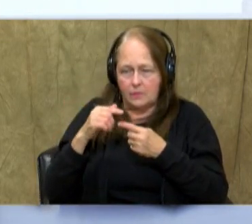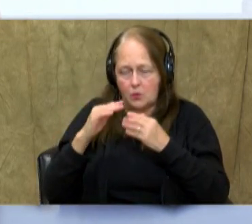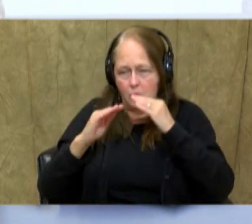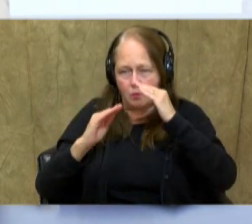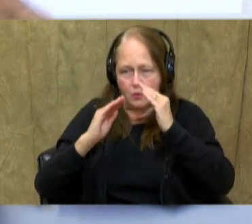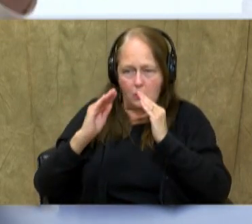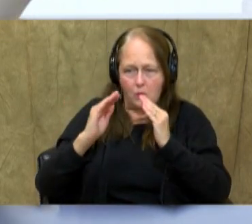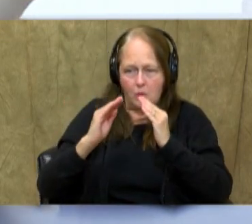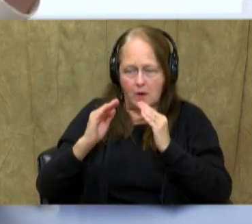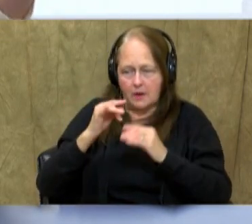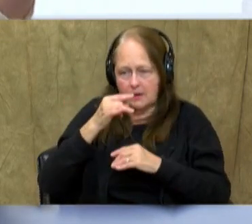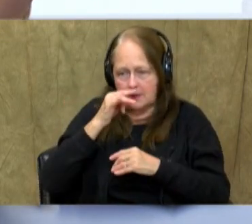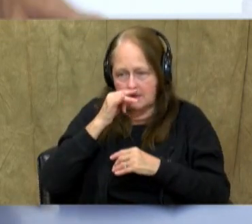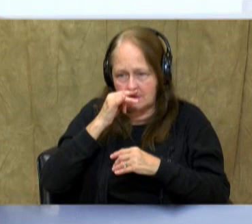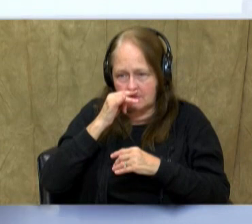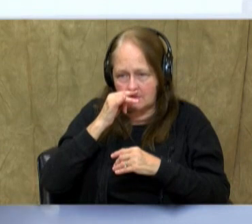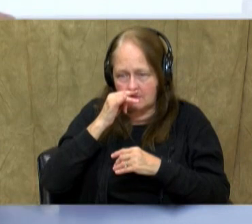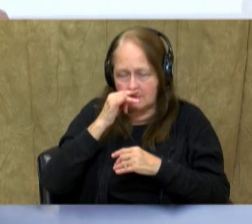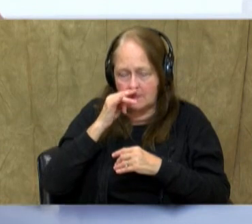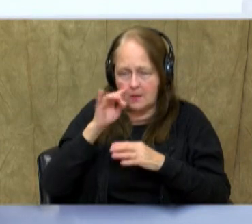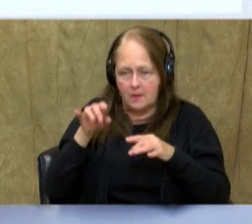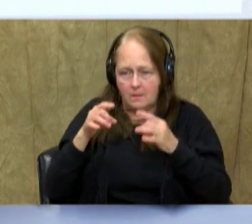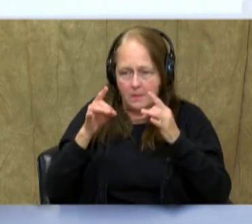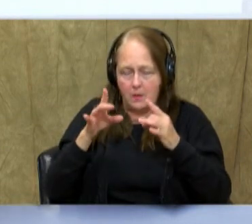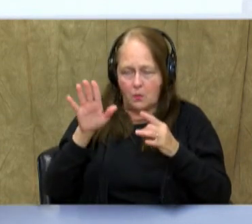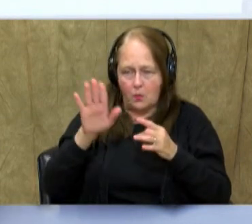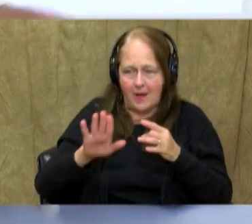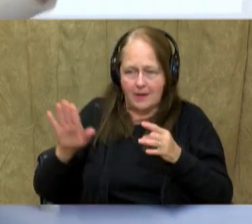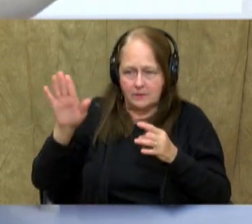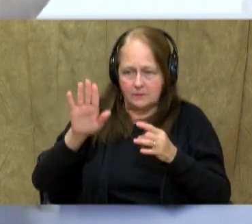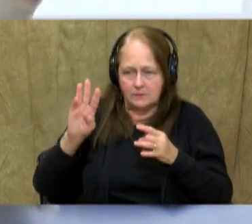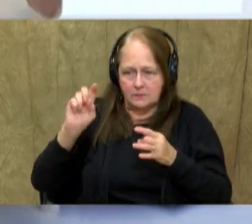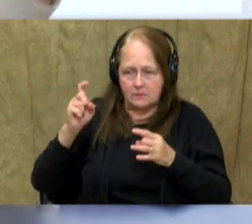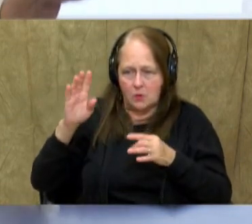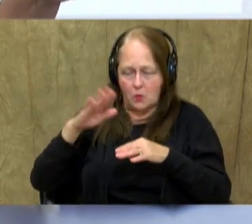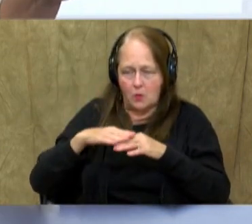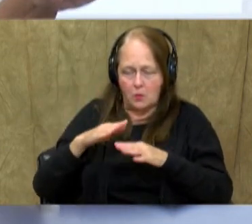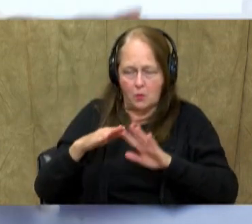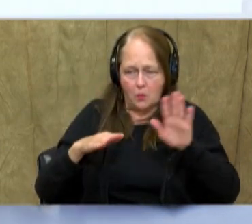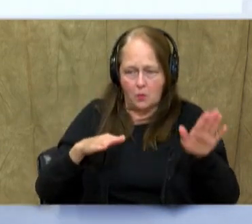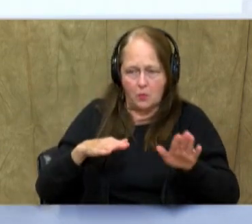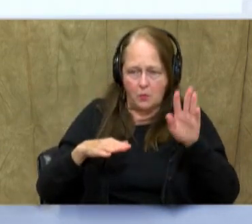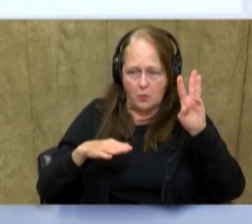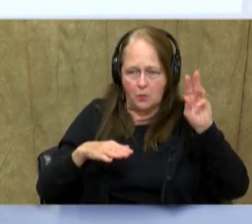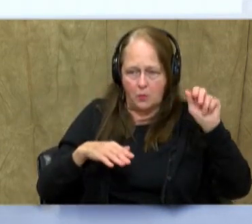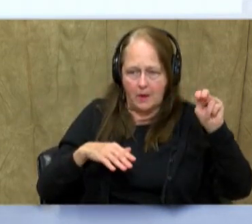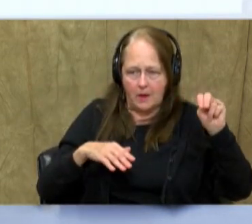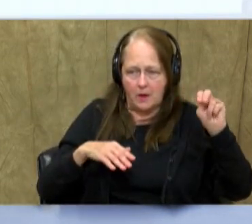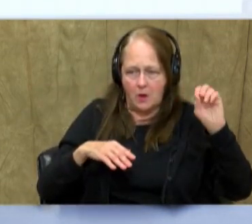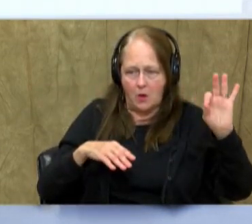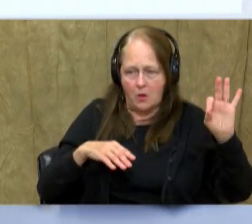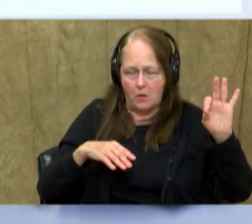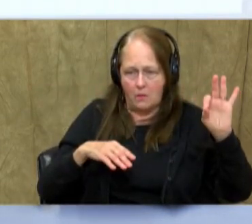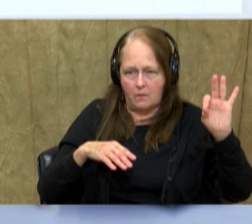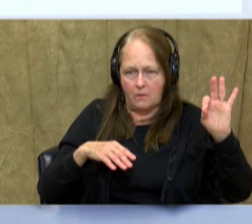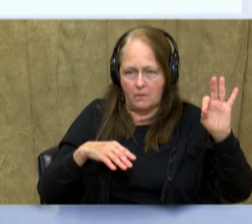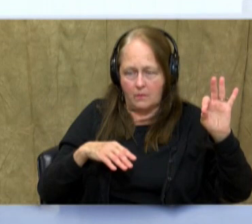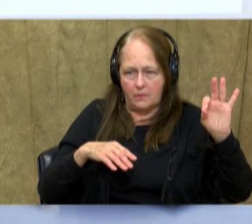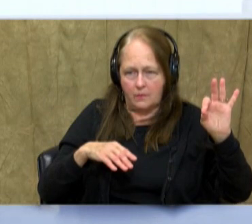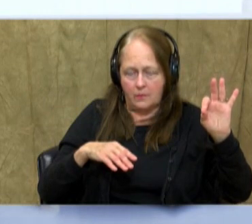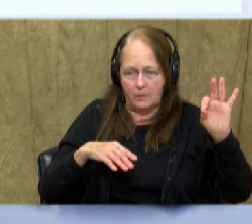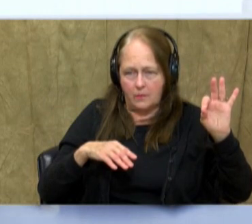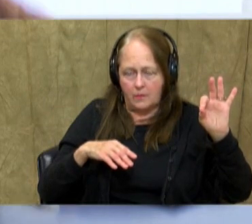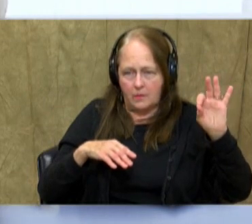Kid Miyagi magic where we wax on and wane off. So wax on means the light